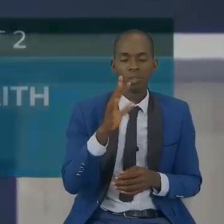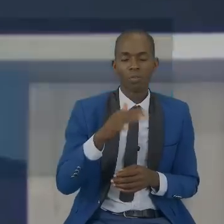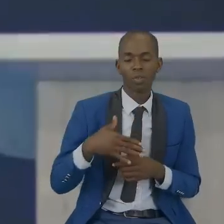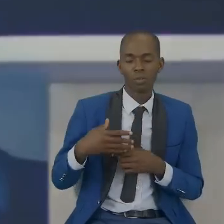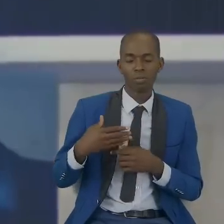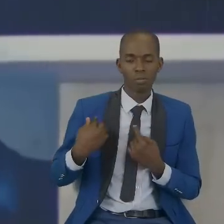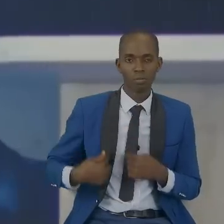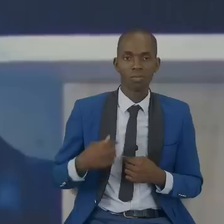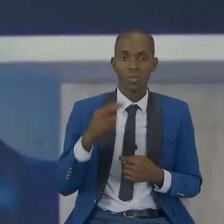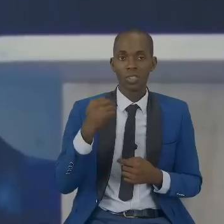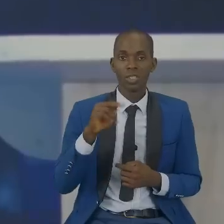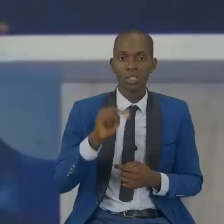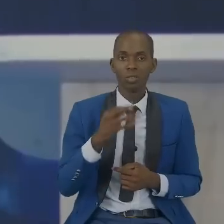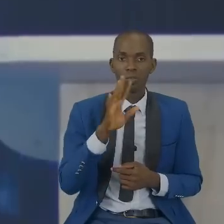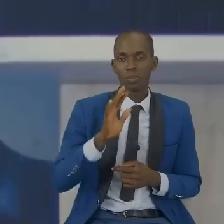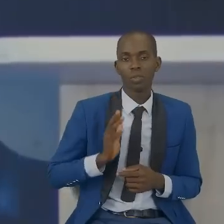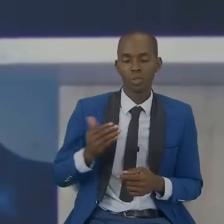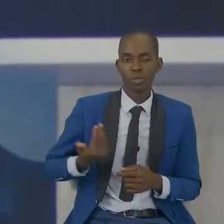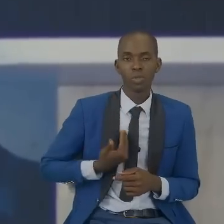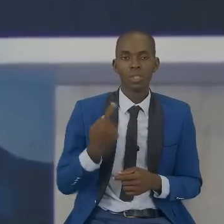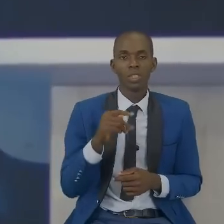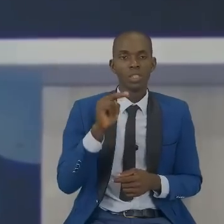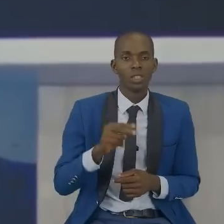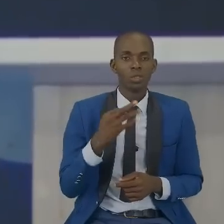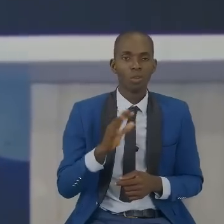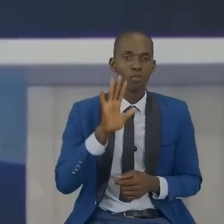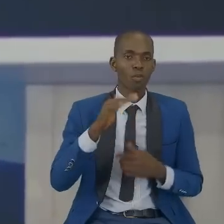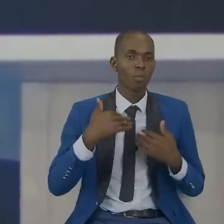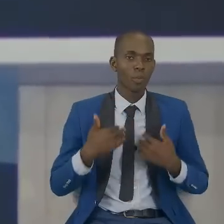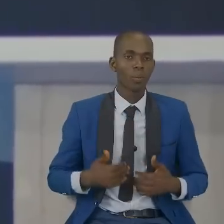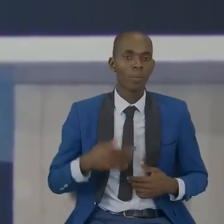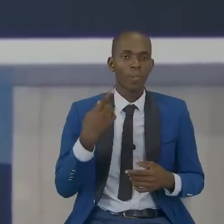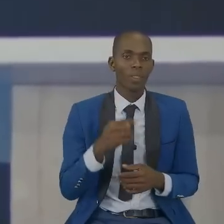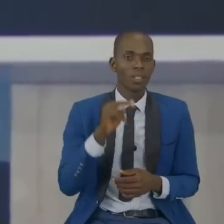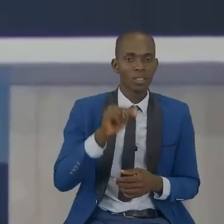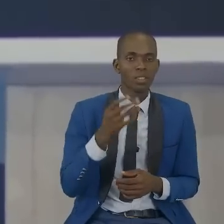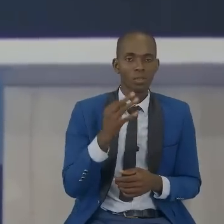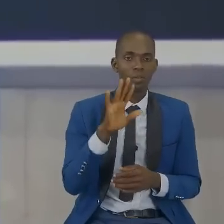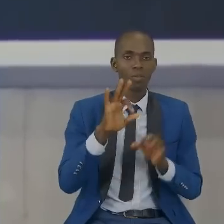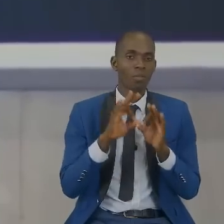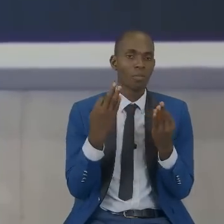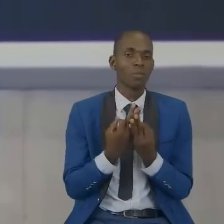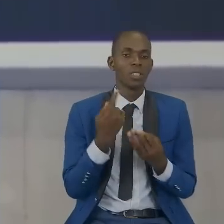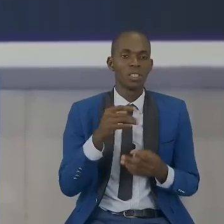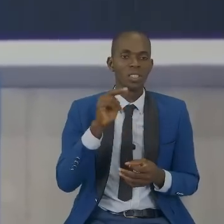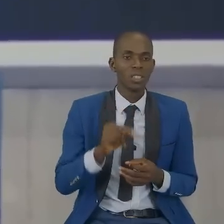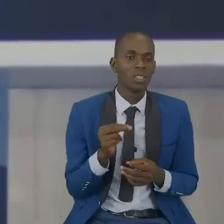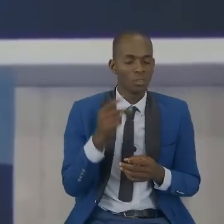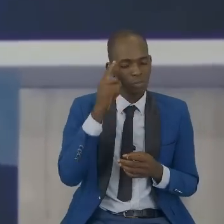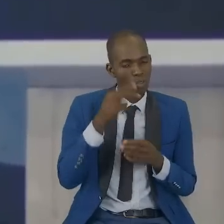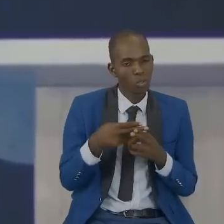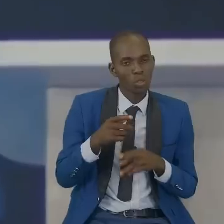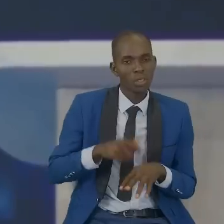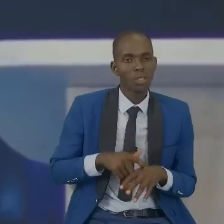need of the spirit, the need of the body, the need of the family, the need temporal, the